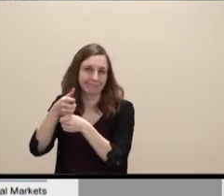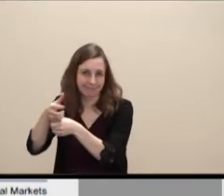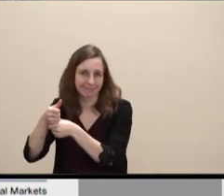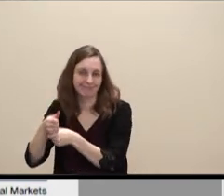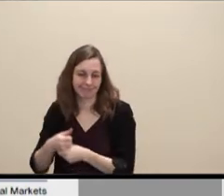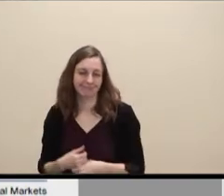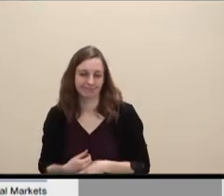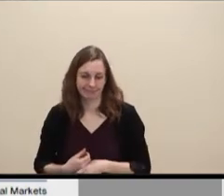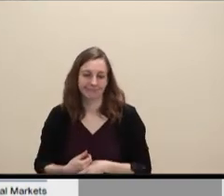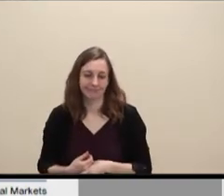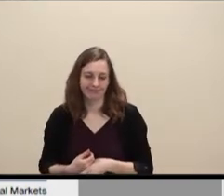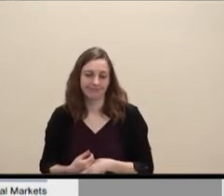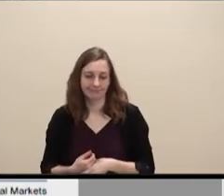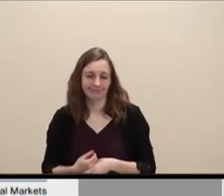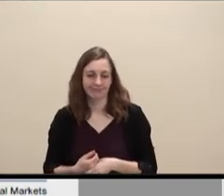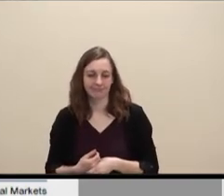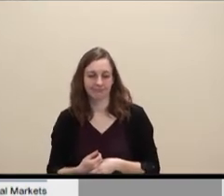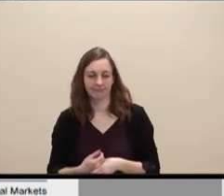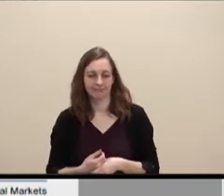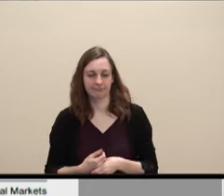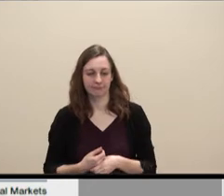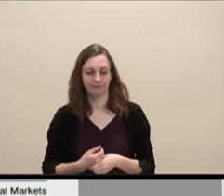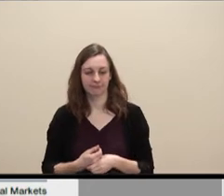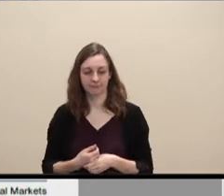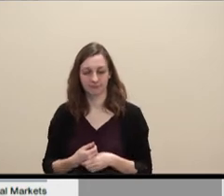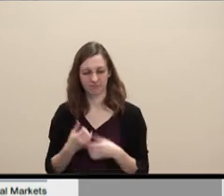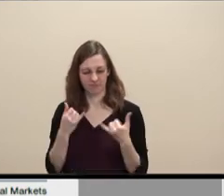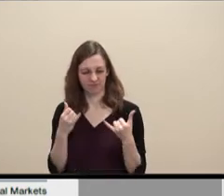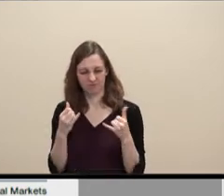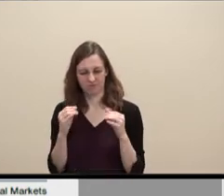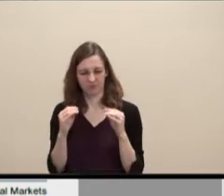As we get further into the summary,